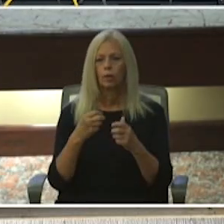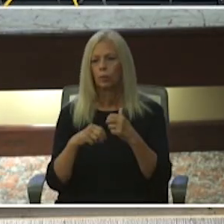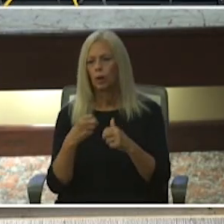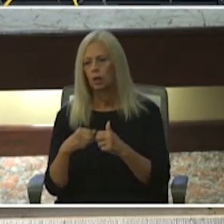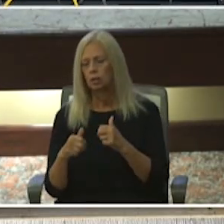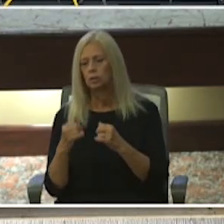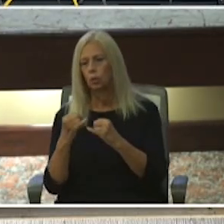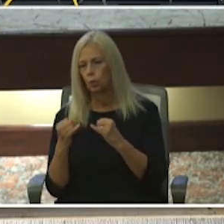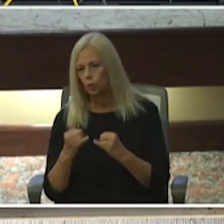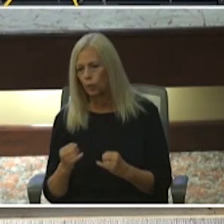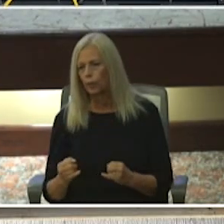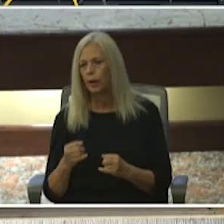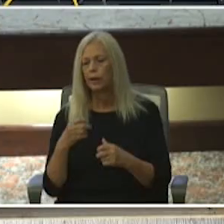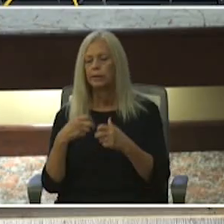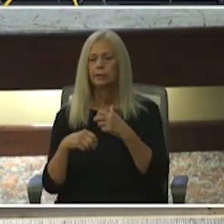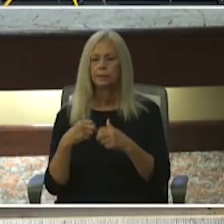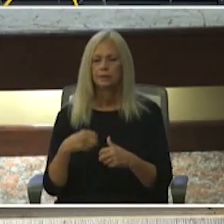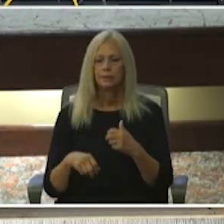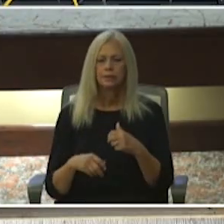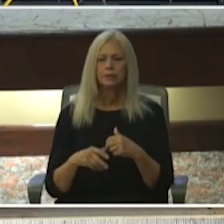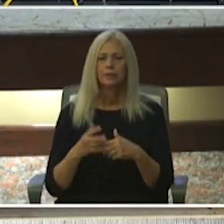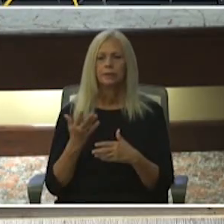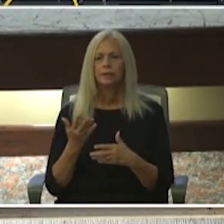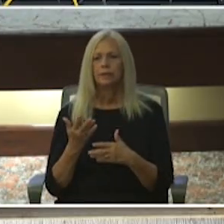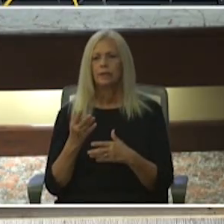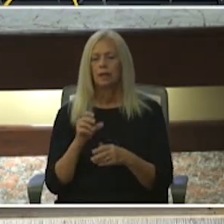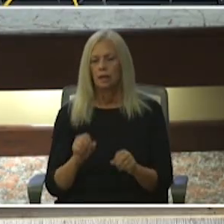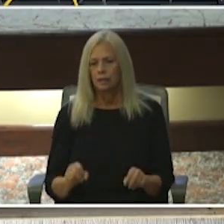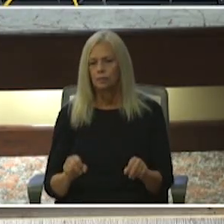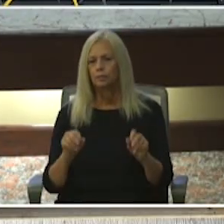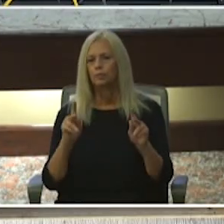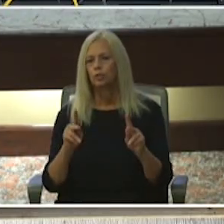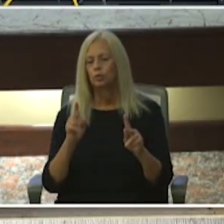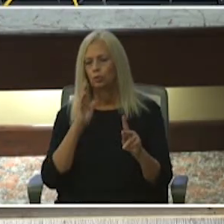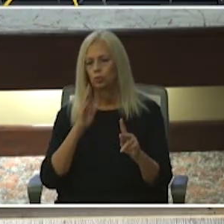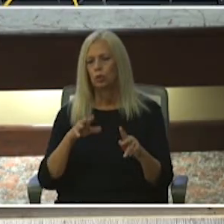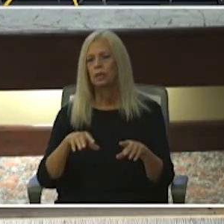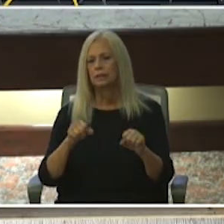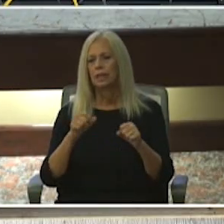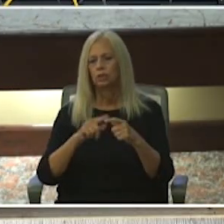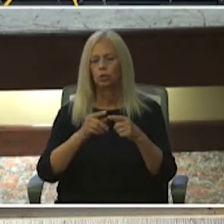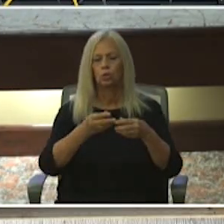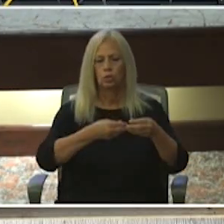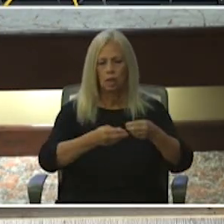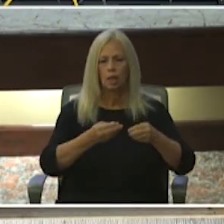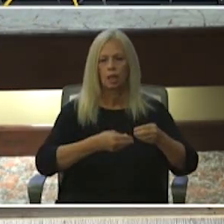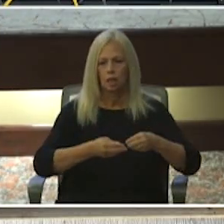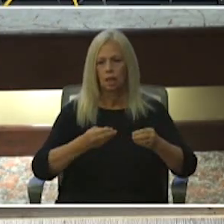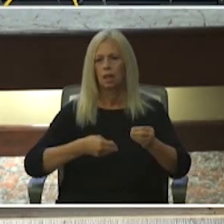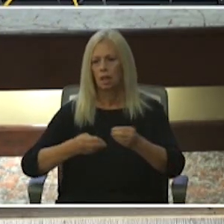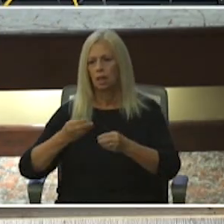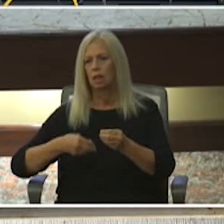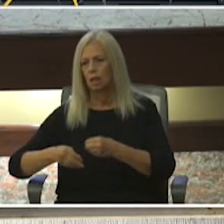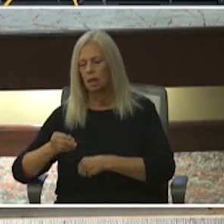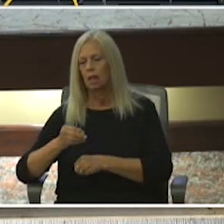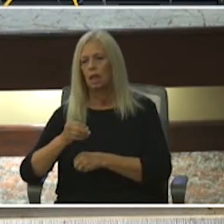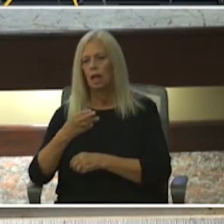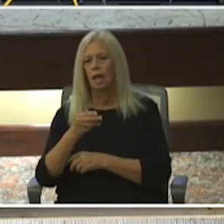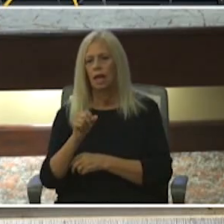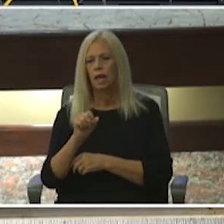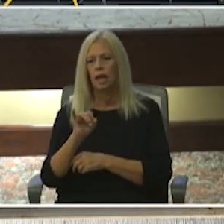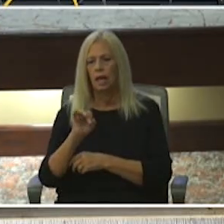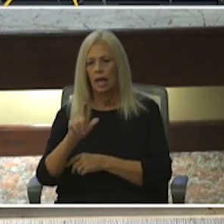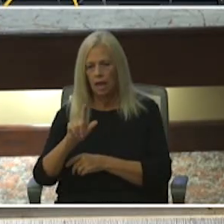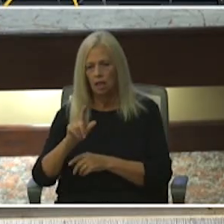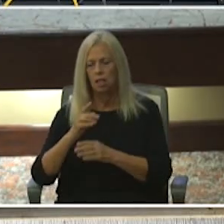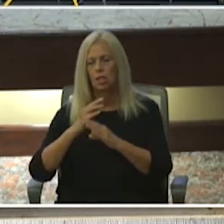we've had. And this opportunity we would take to replace all of the bezels with hail-resistant bezels and also give